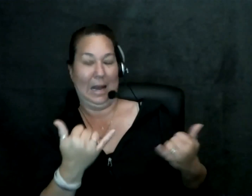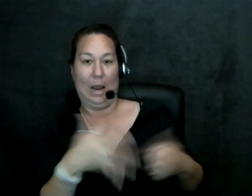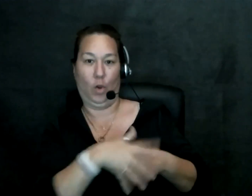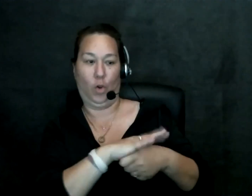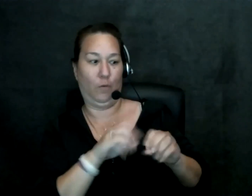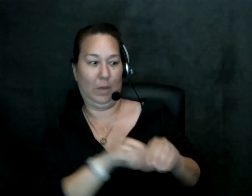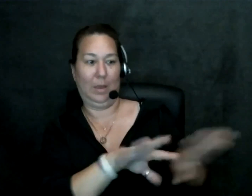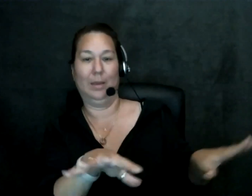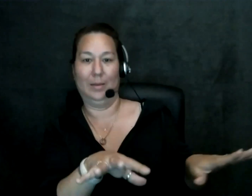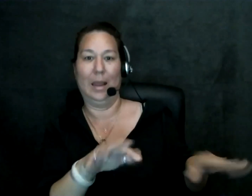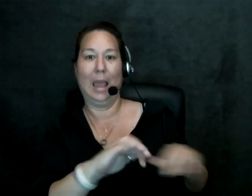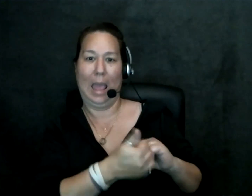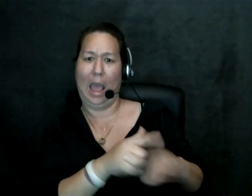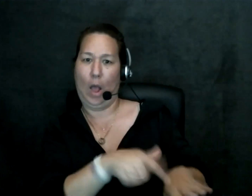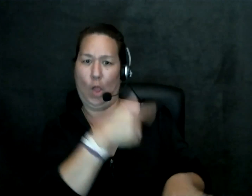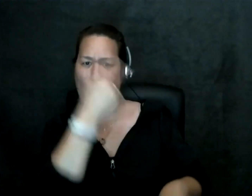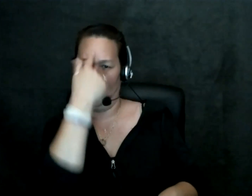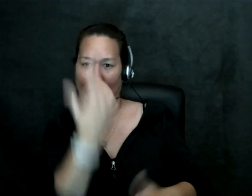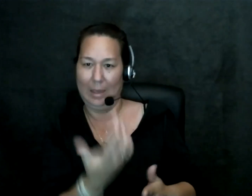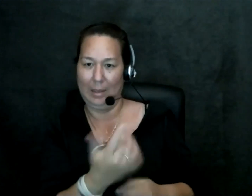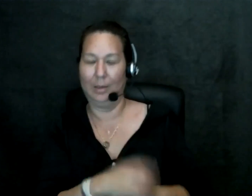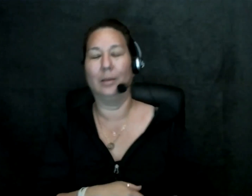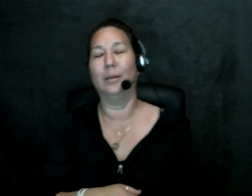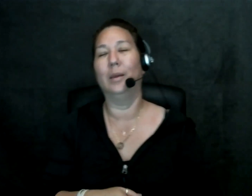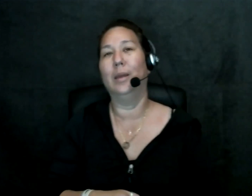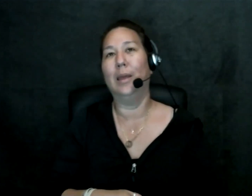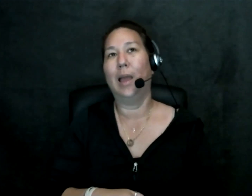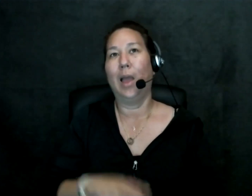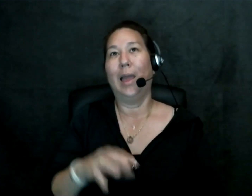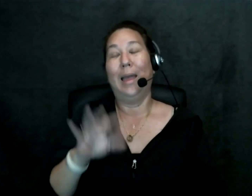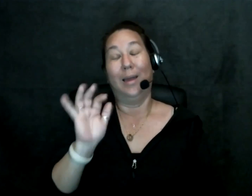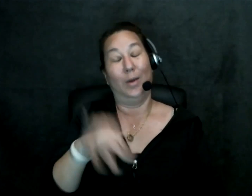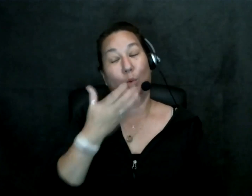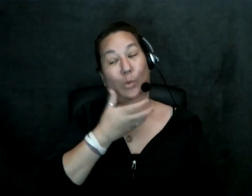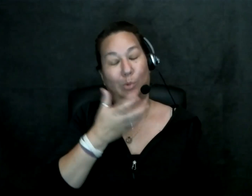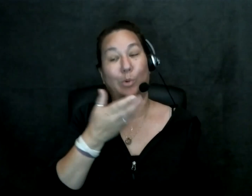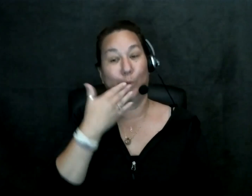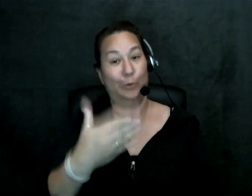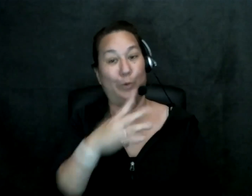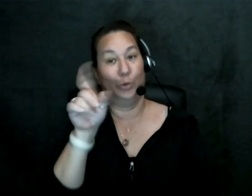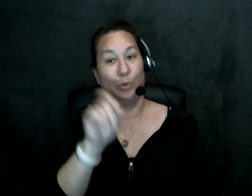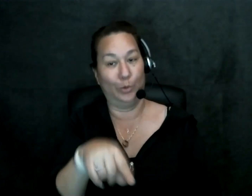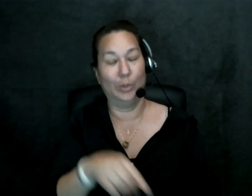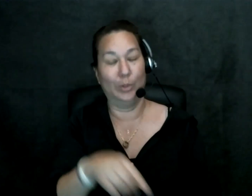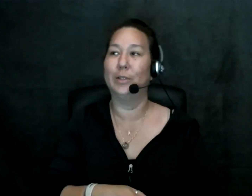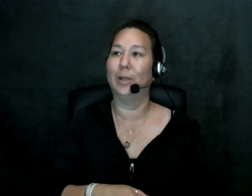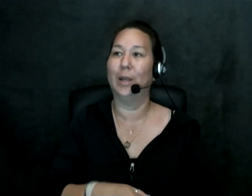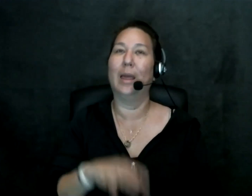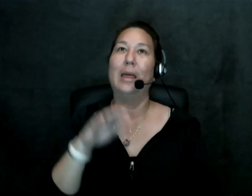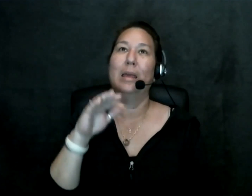That's another $1 million question. I see that we're at a good point here in terms of